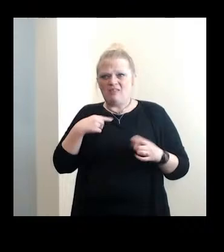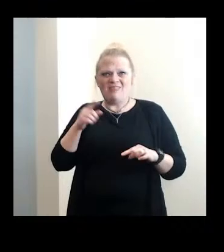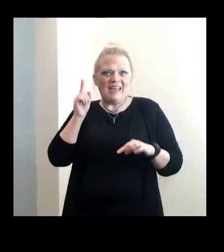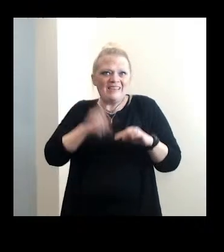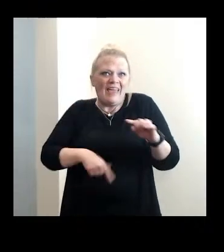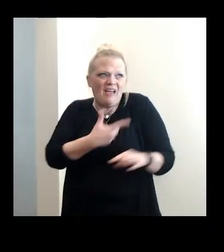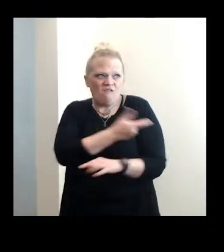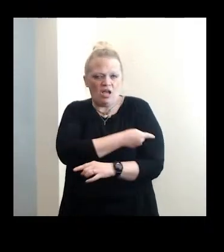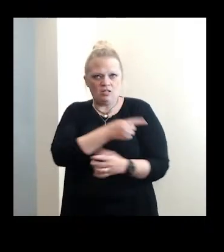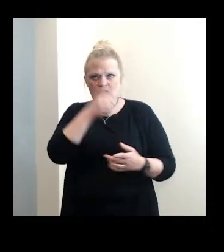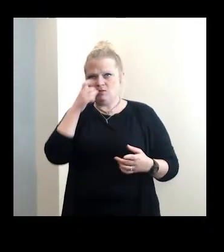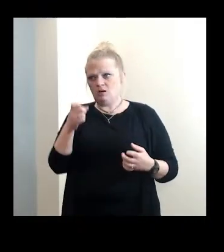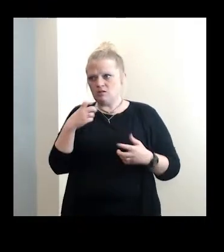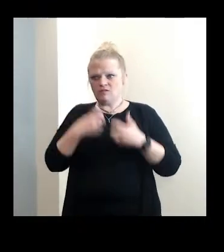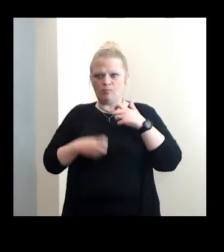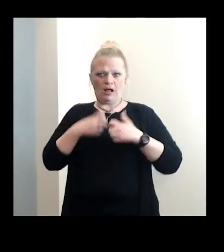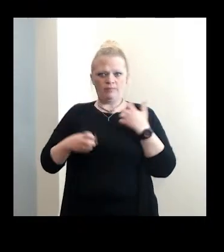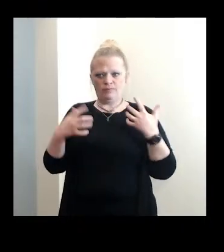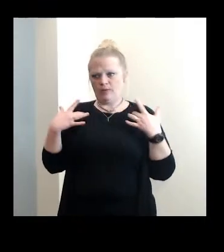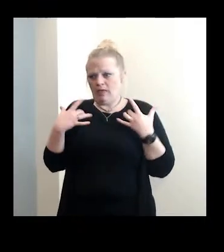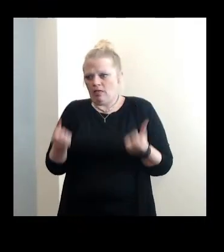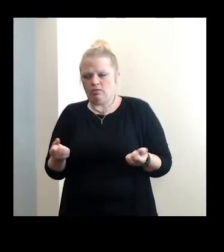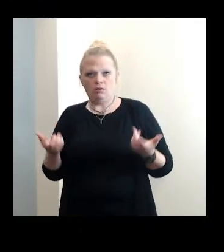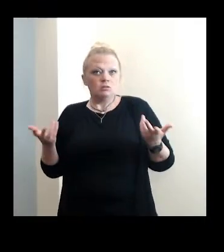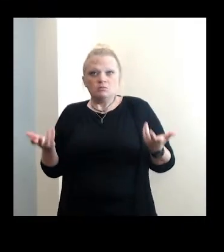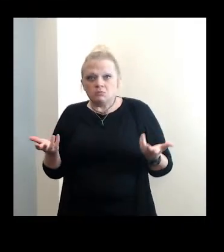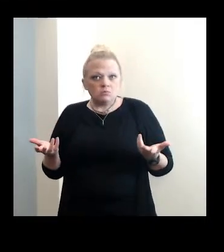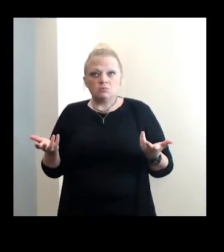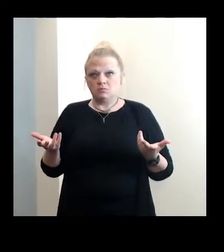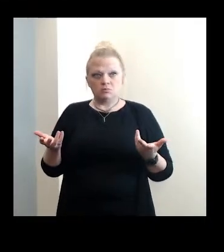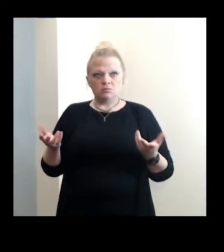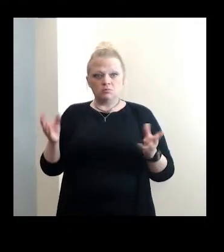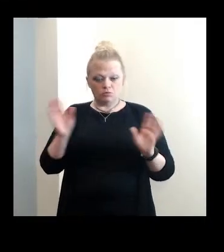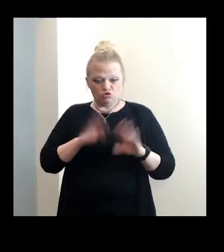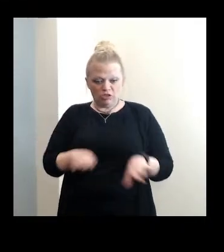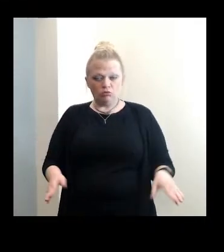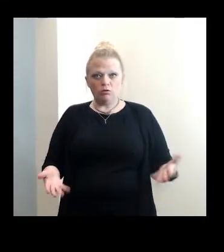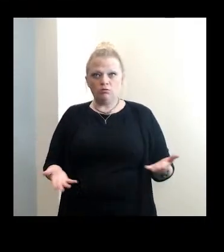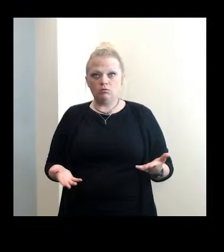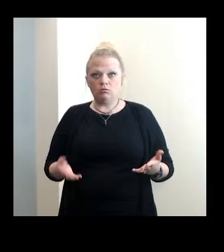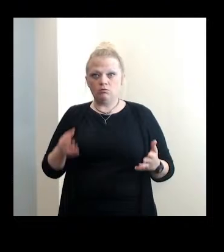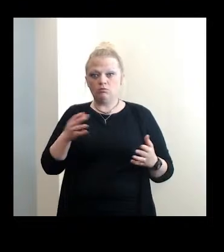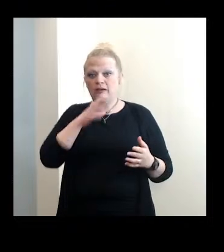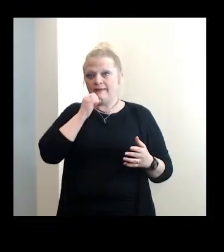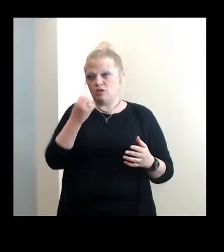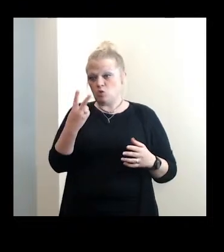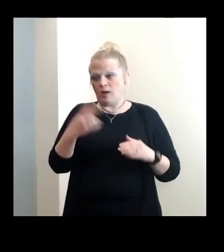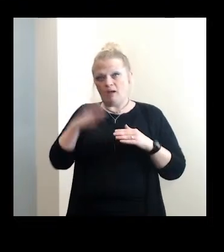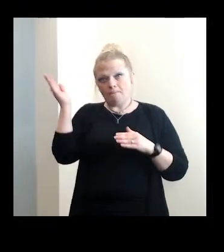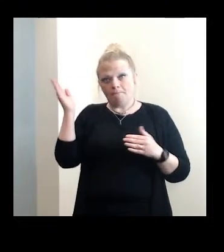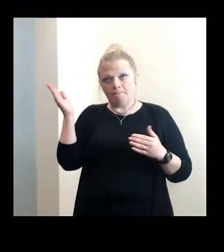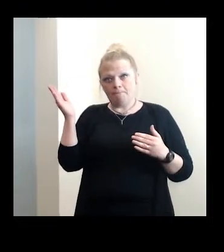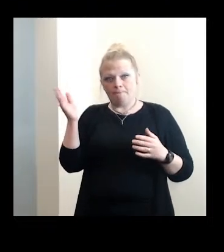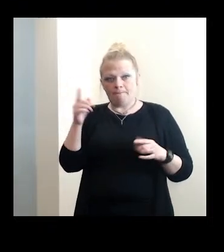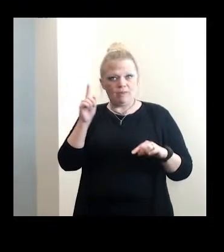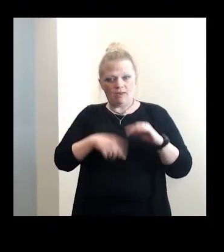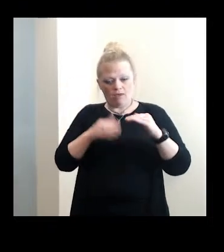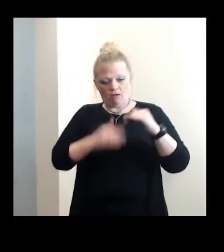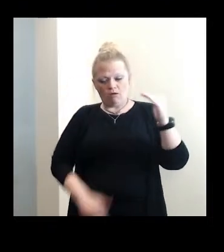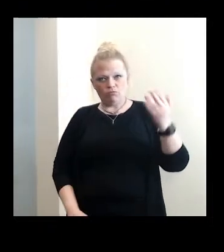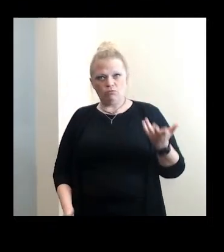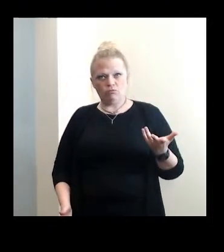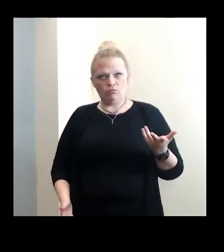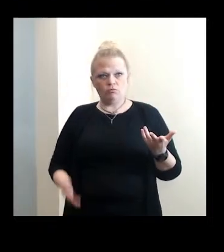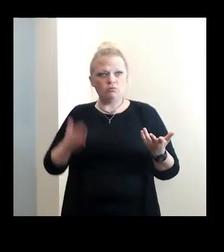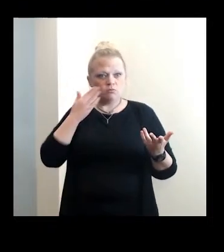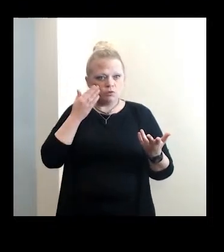get vaccinated because of an issue they have with regards to their health. We know children. We can do 12 to 17-year-olds, but we can't do younger than that. We